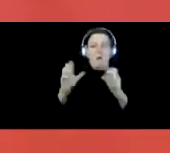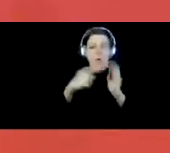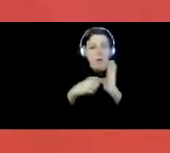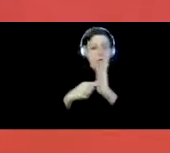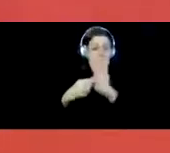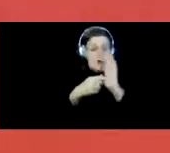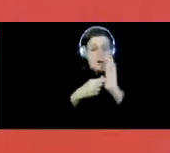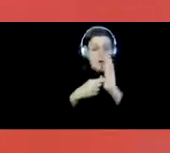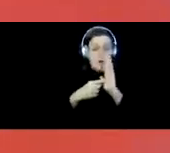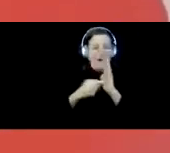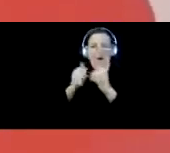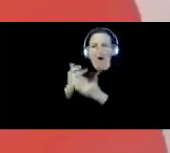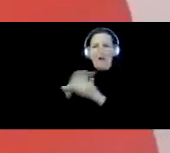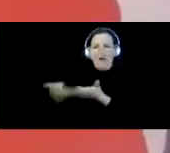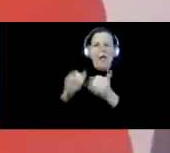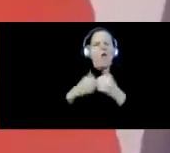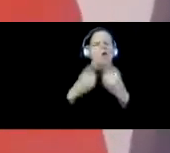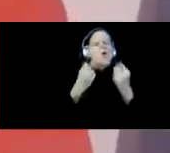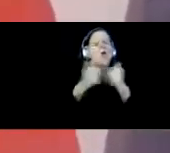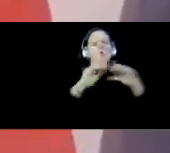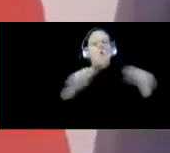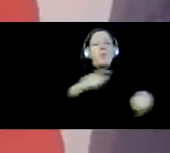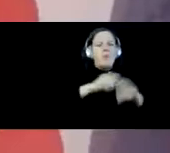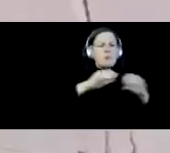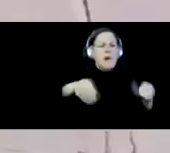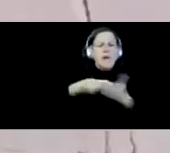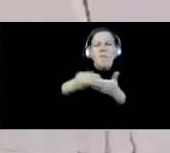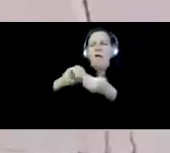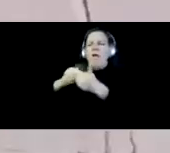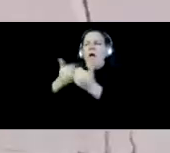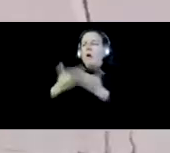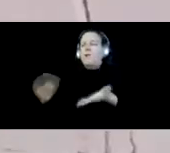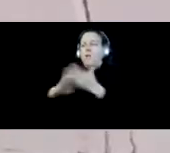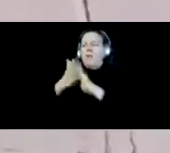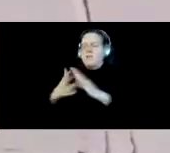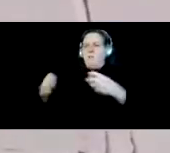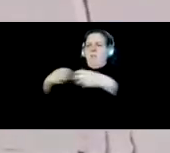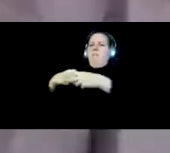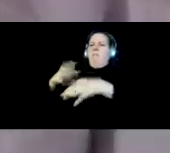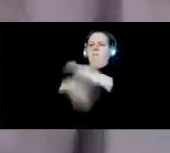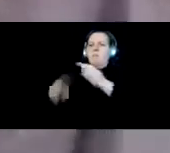and no money? How do things become a glitch instead of an intention? What is that, pamphlet-sets? A